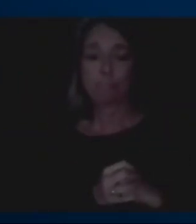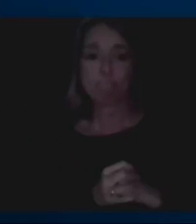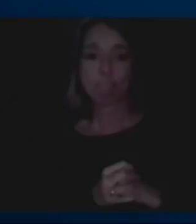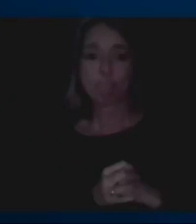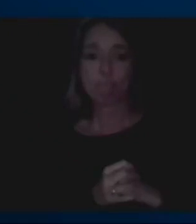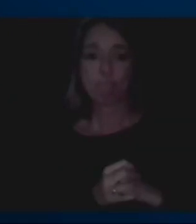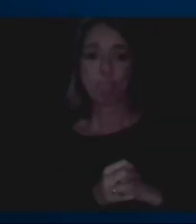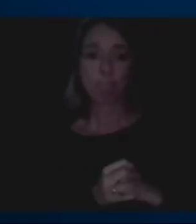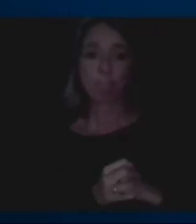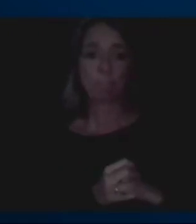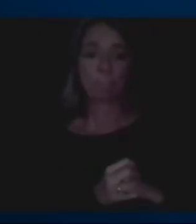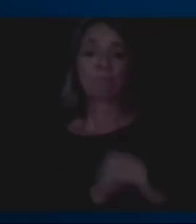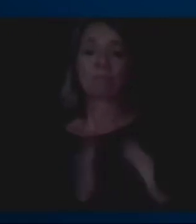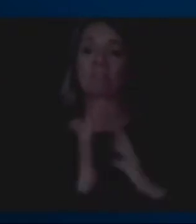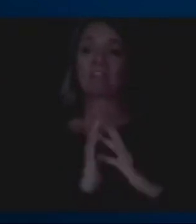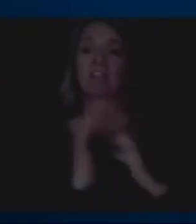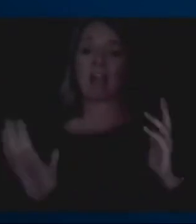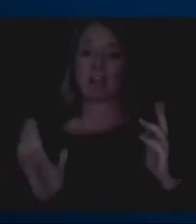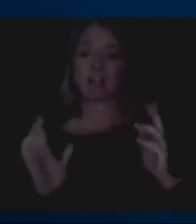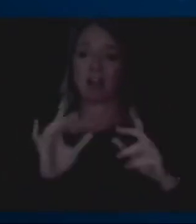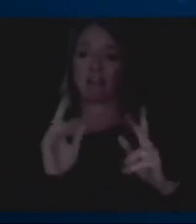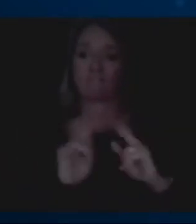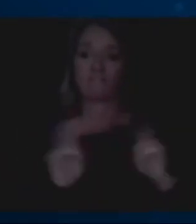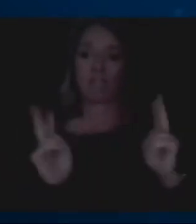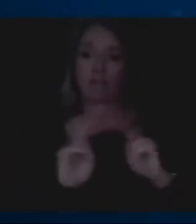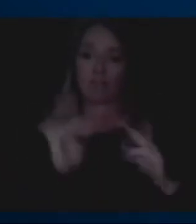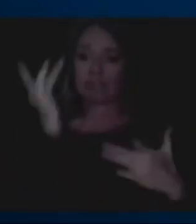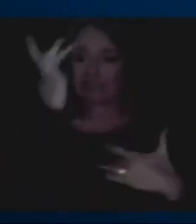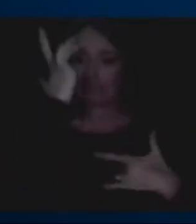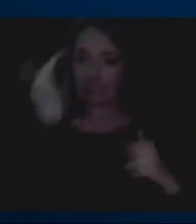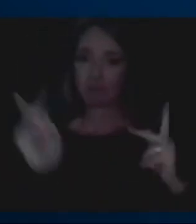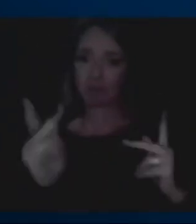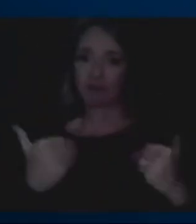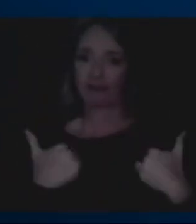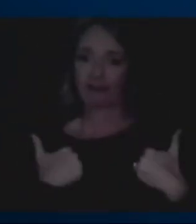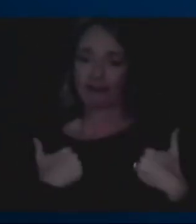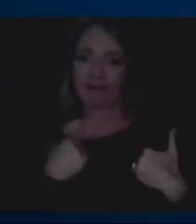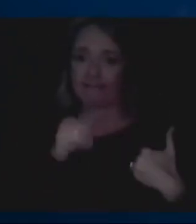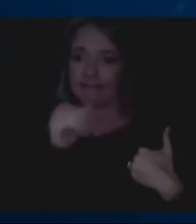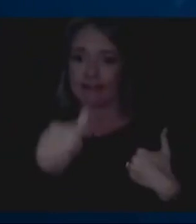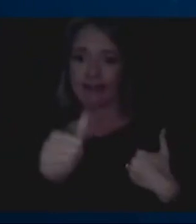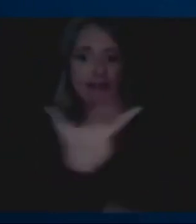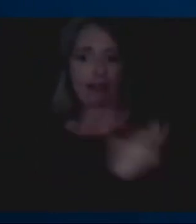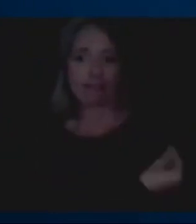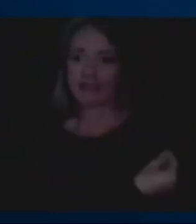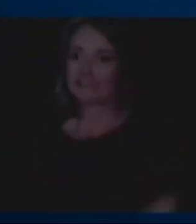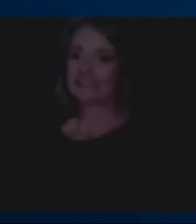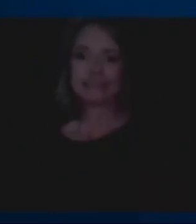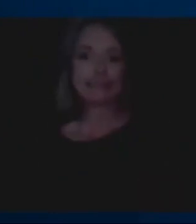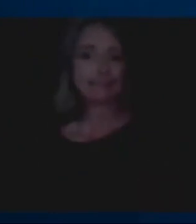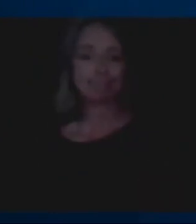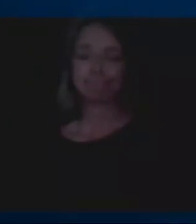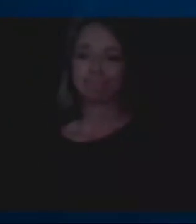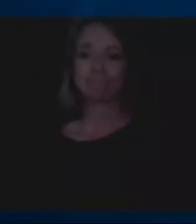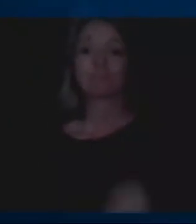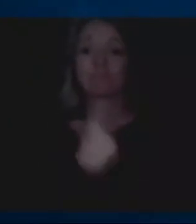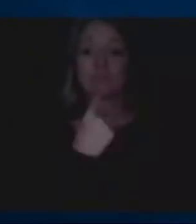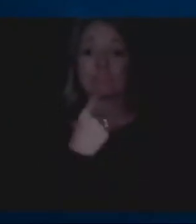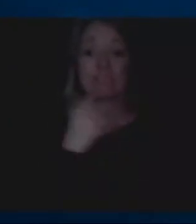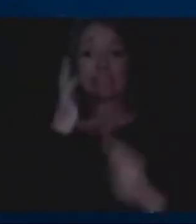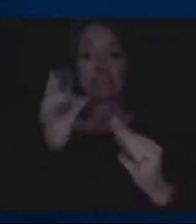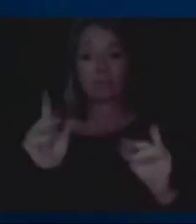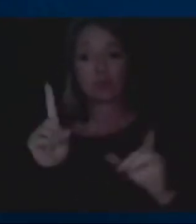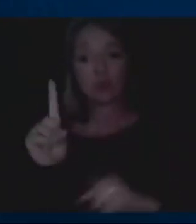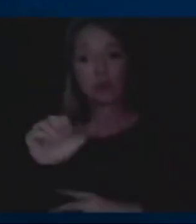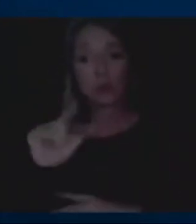A lot of the very, very sick people that we have up here have not received their vaccine. So I would say definitely get your vaccine. So hopefully